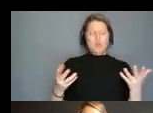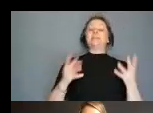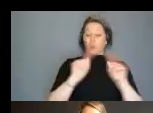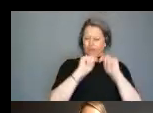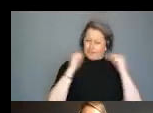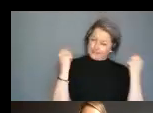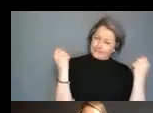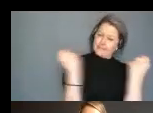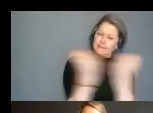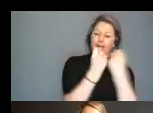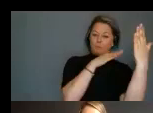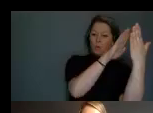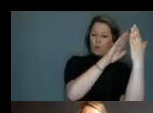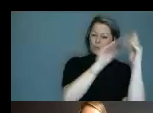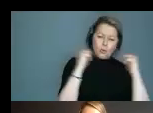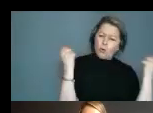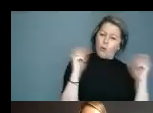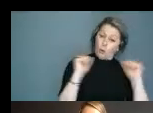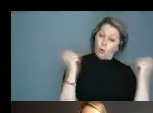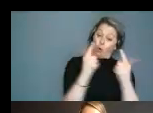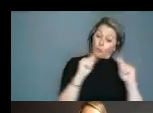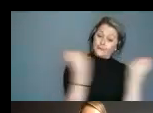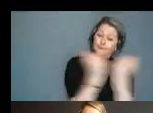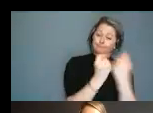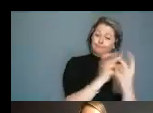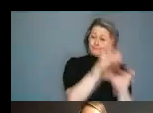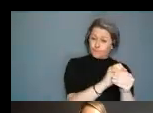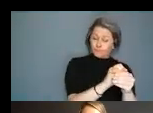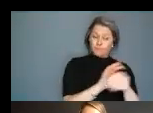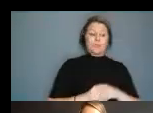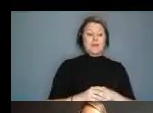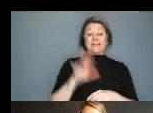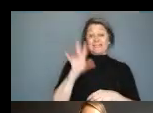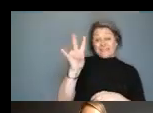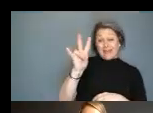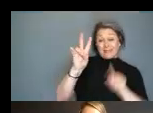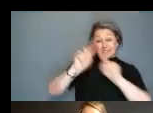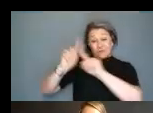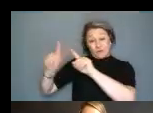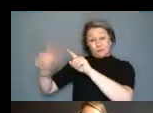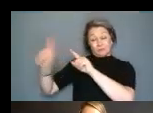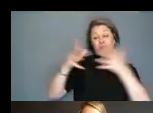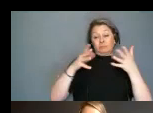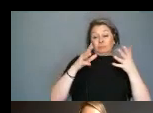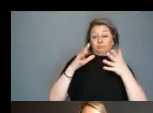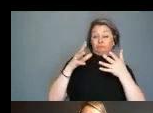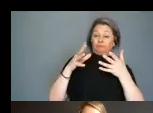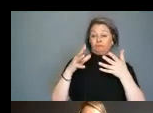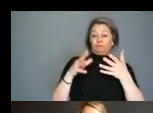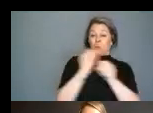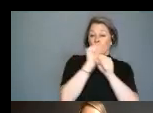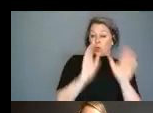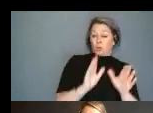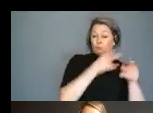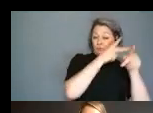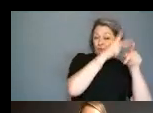process. So under the adult protection regulations, 7 professions are identified as being able to assess capacity under the Act.